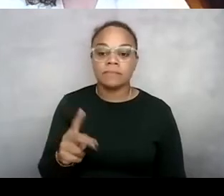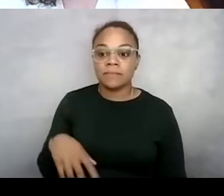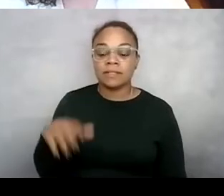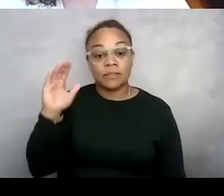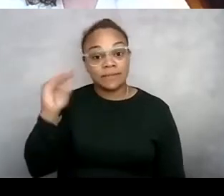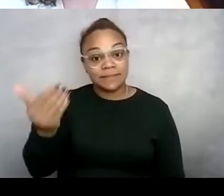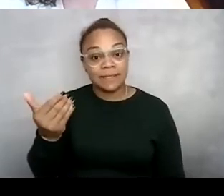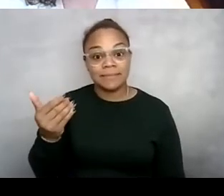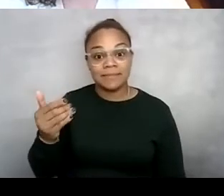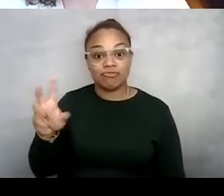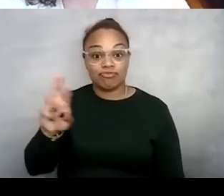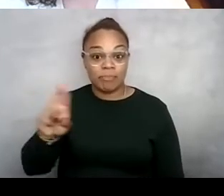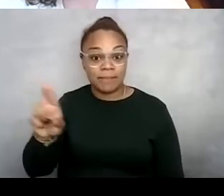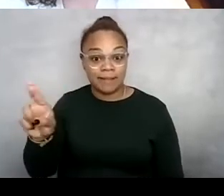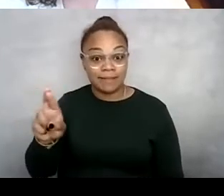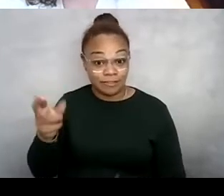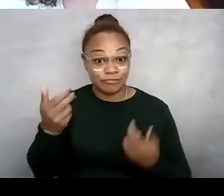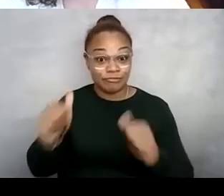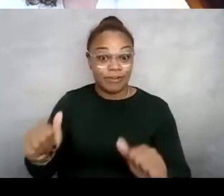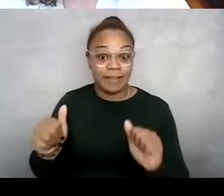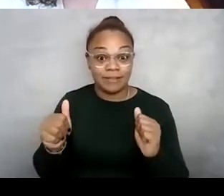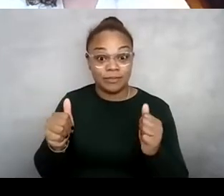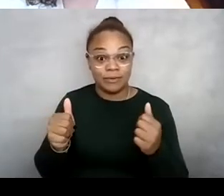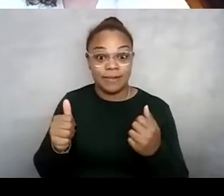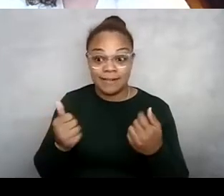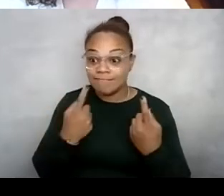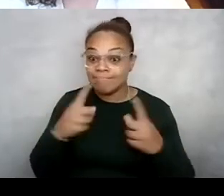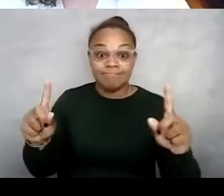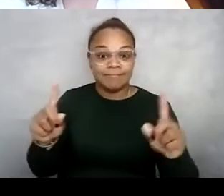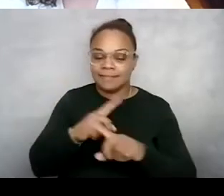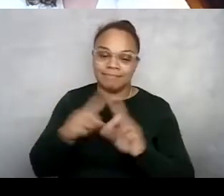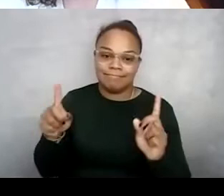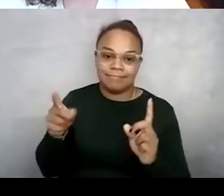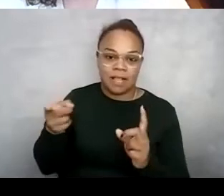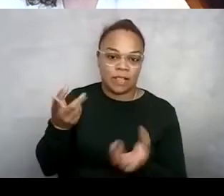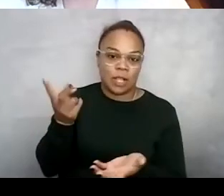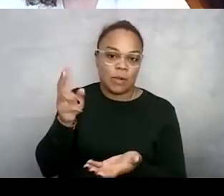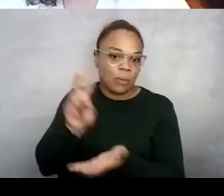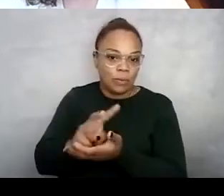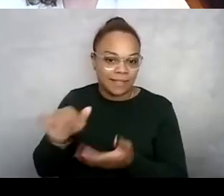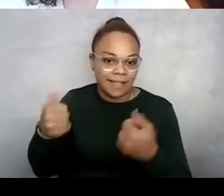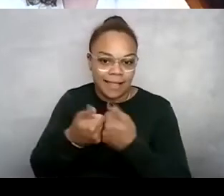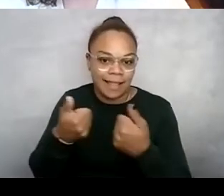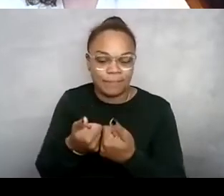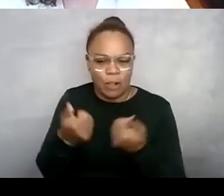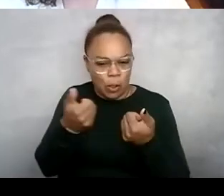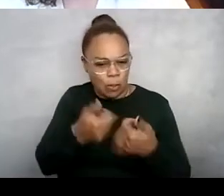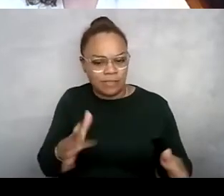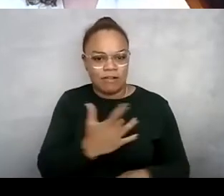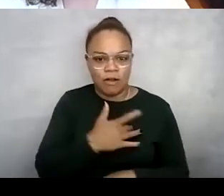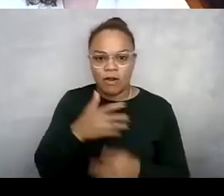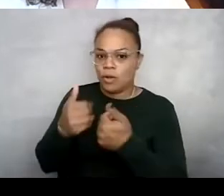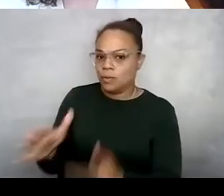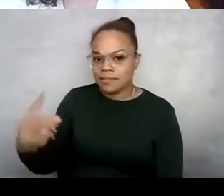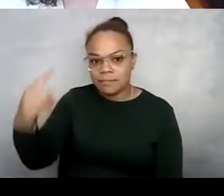to, they're losing the numbers game. They're losing the hearts and minds game. It's going to do a lot of damage before we get to